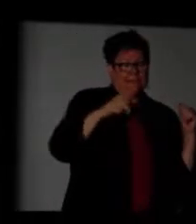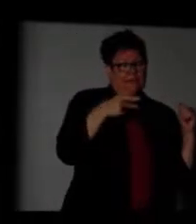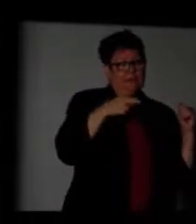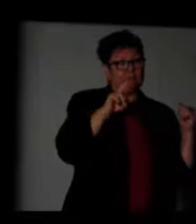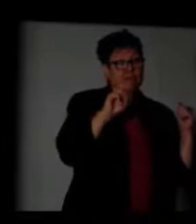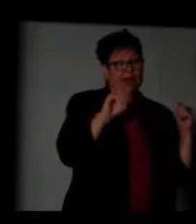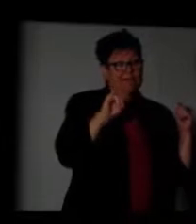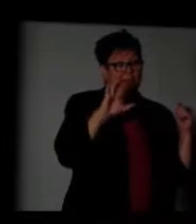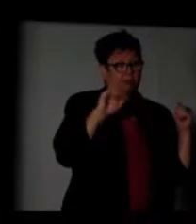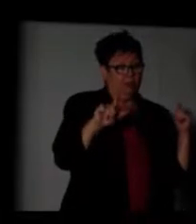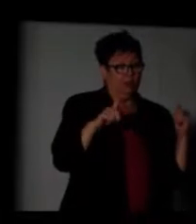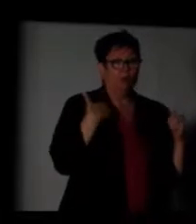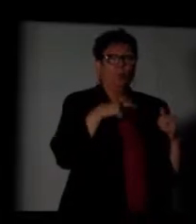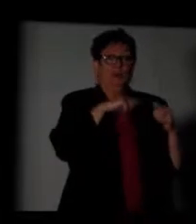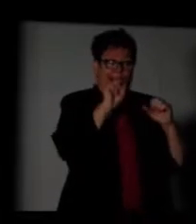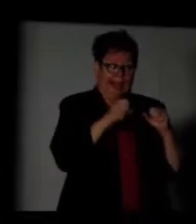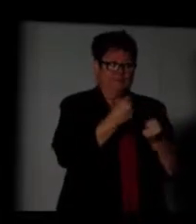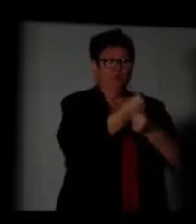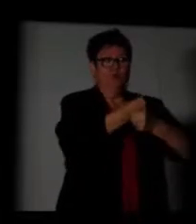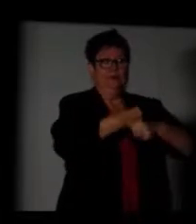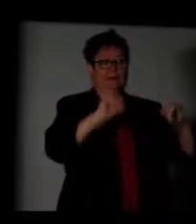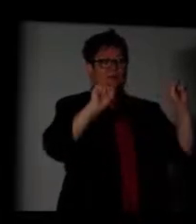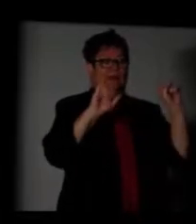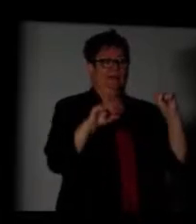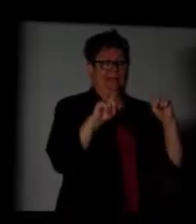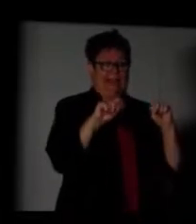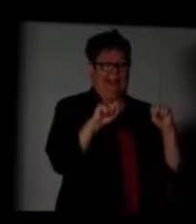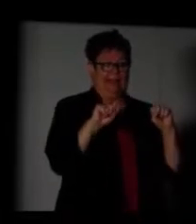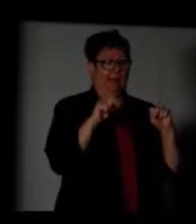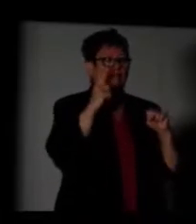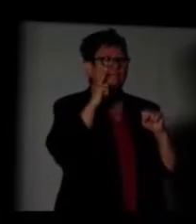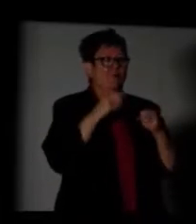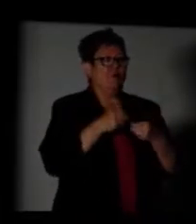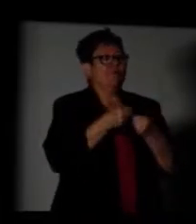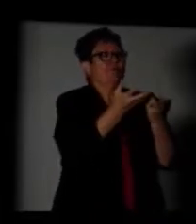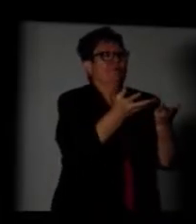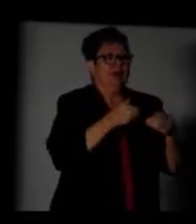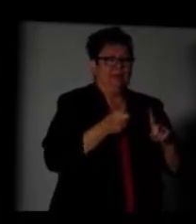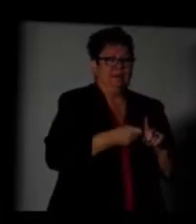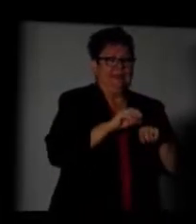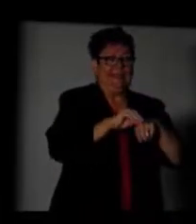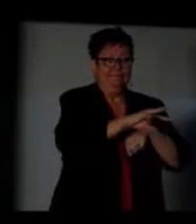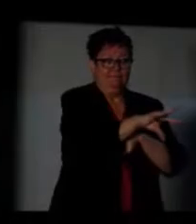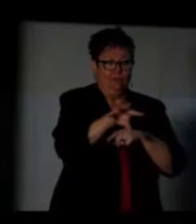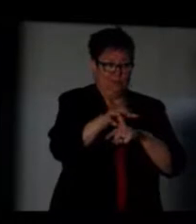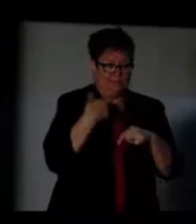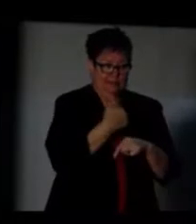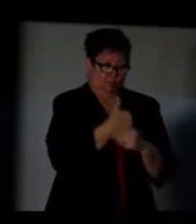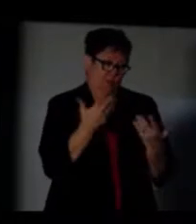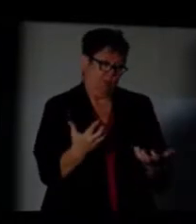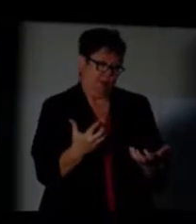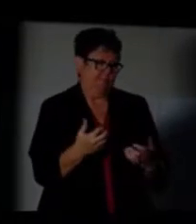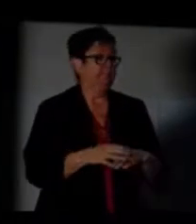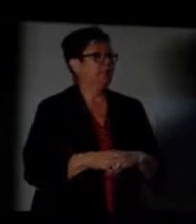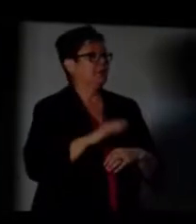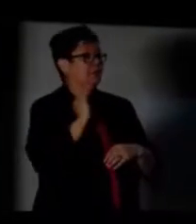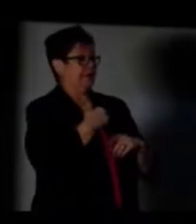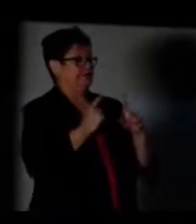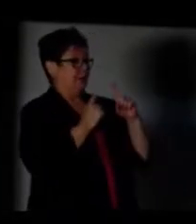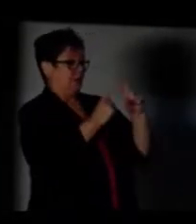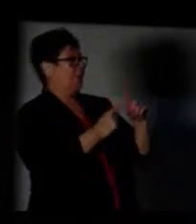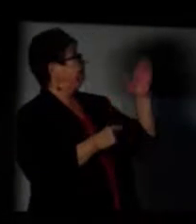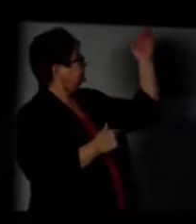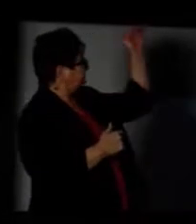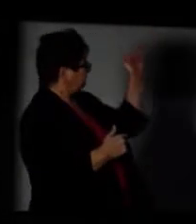we want it to have the sort of influence we want it to have. So this is the ambition that we set ourselves. I won't go through this